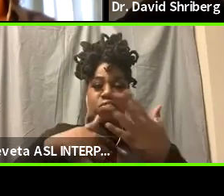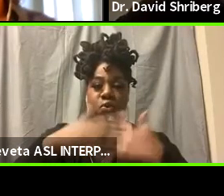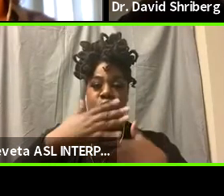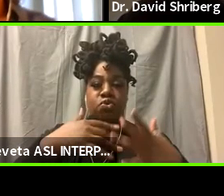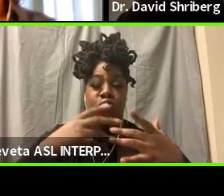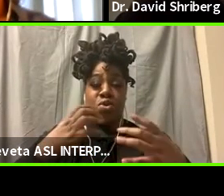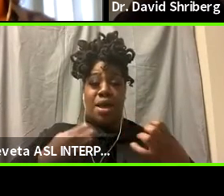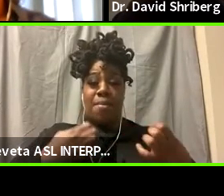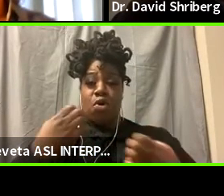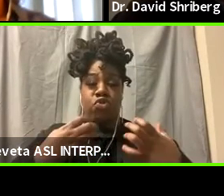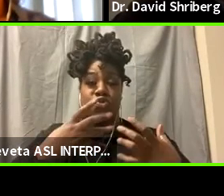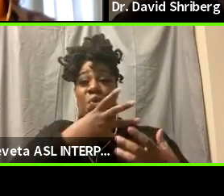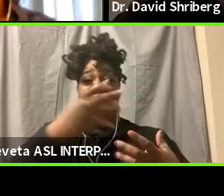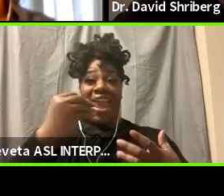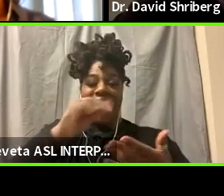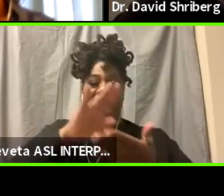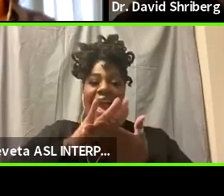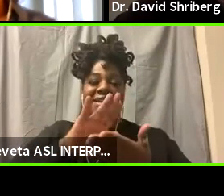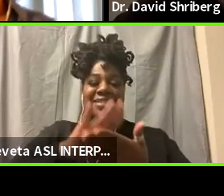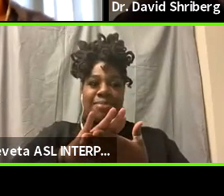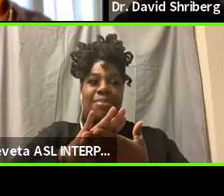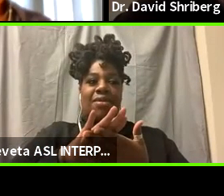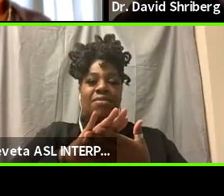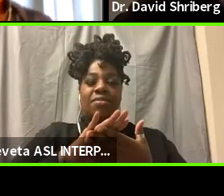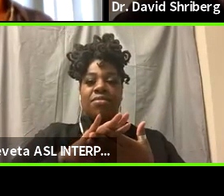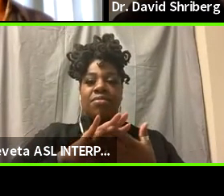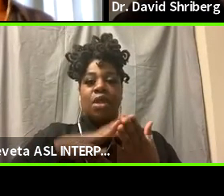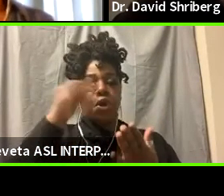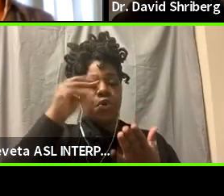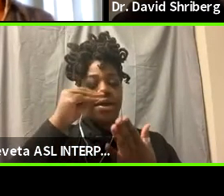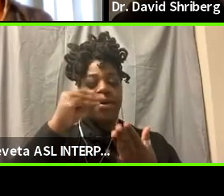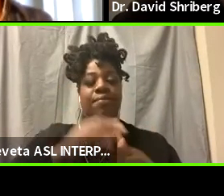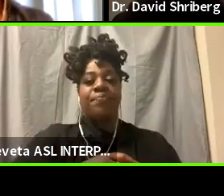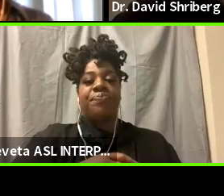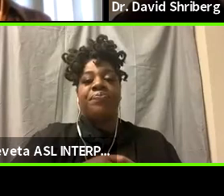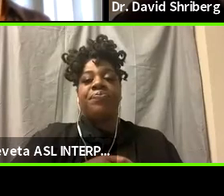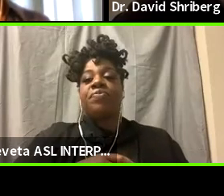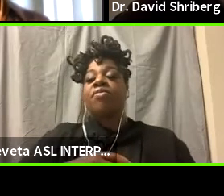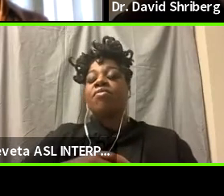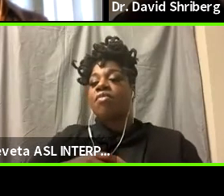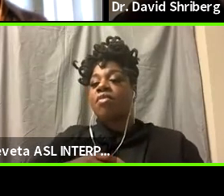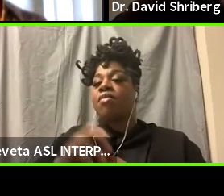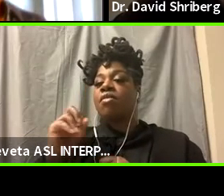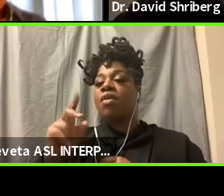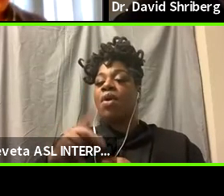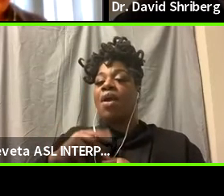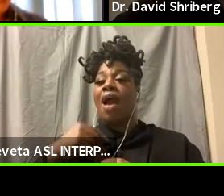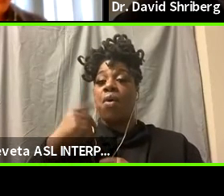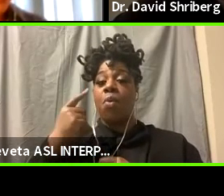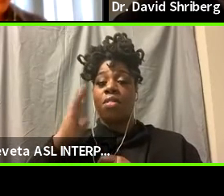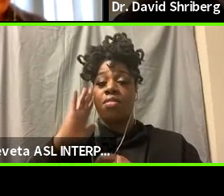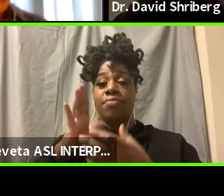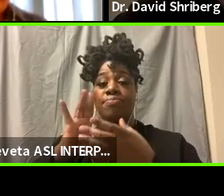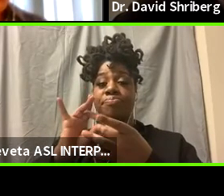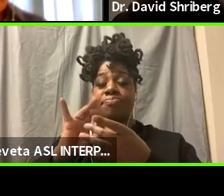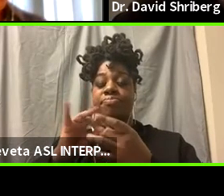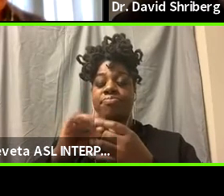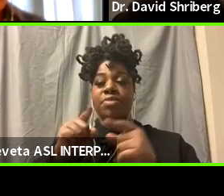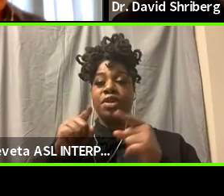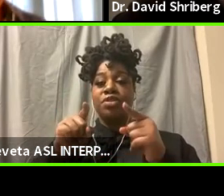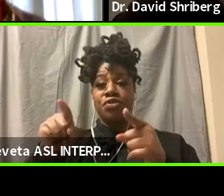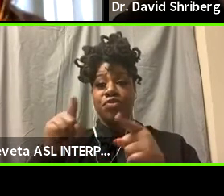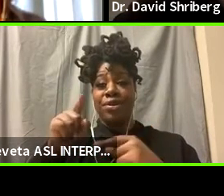I can start just a couple of things. So I will say that during COVID-19, we learned a